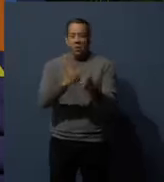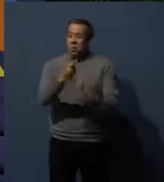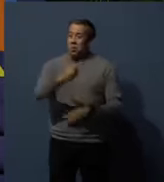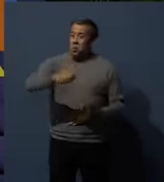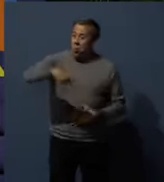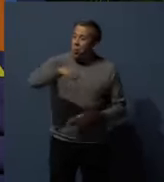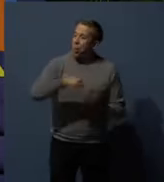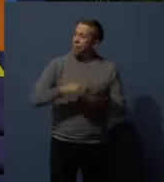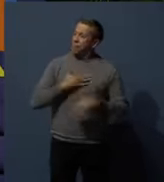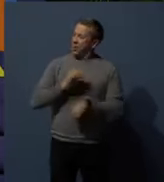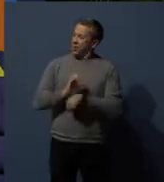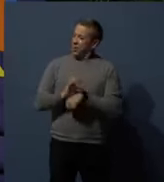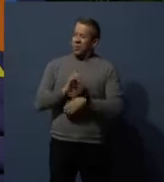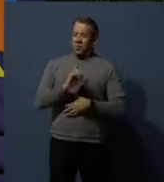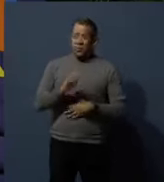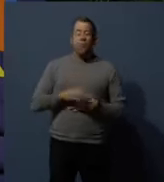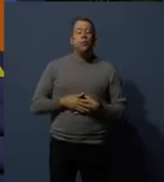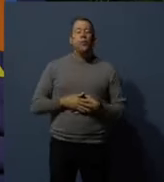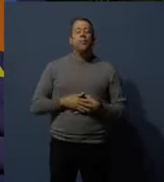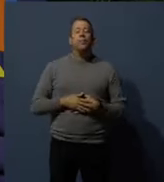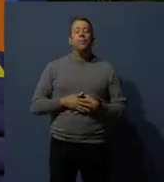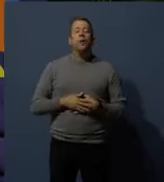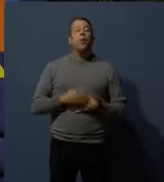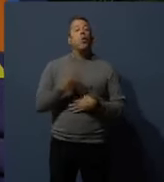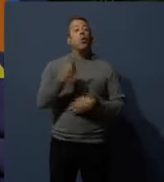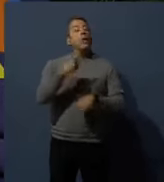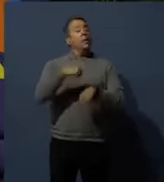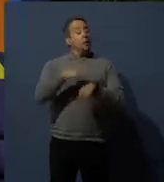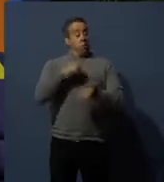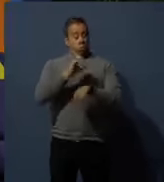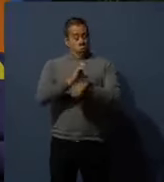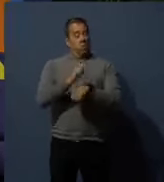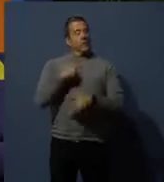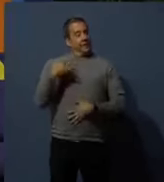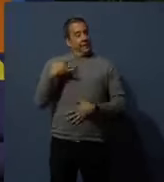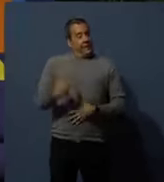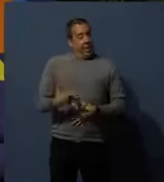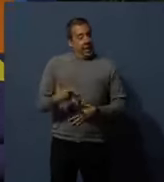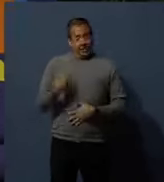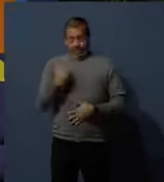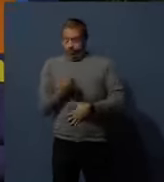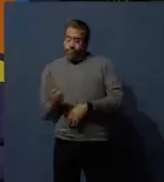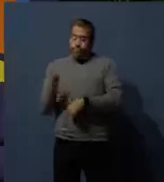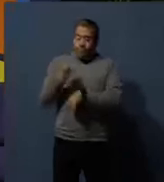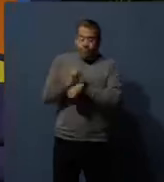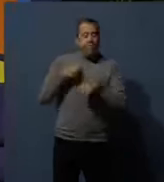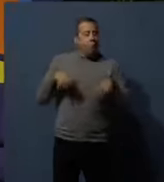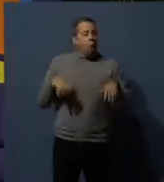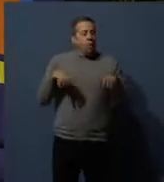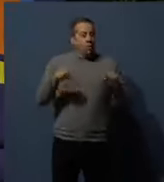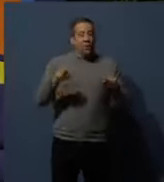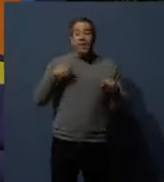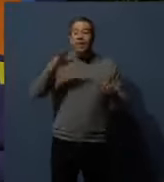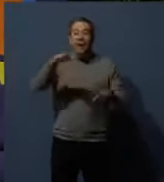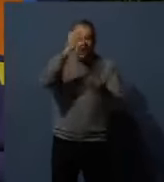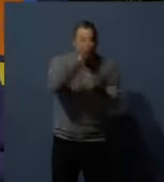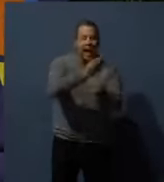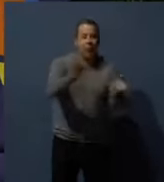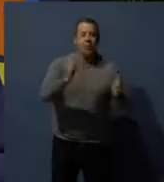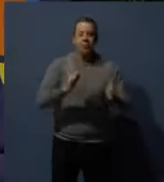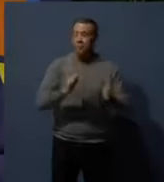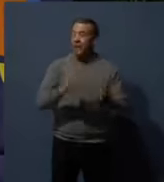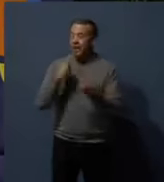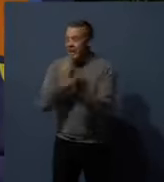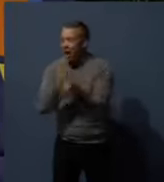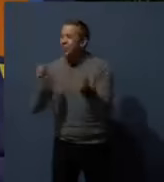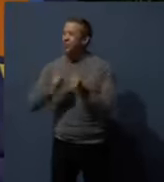because I used to do announcements at the church. And so they call that hosting. And so I used to do hosting. And so I was